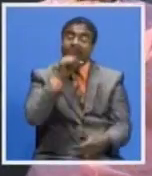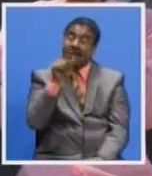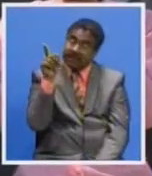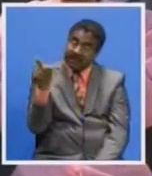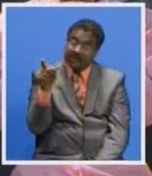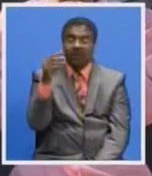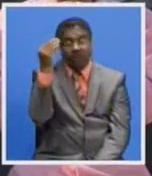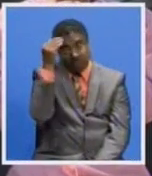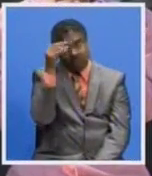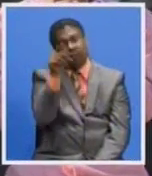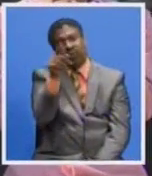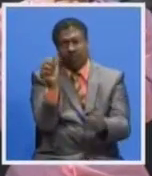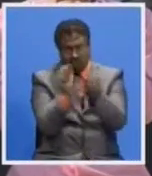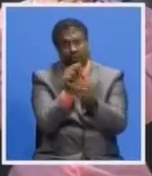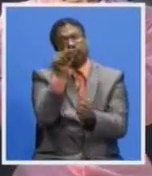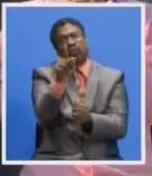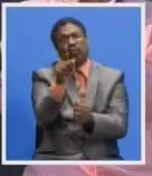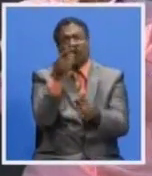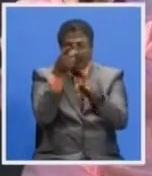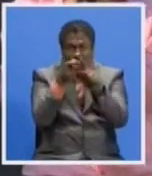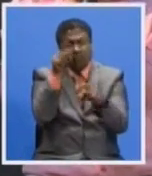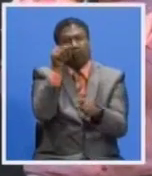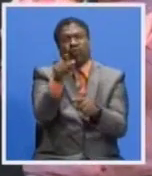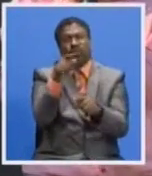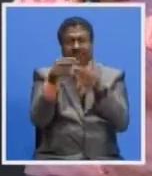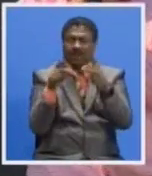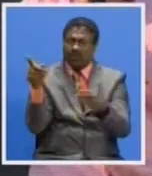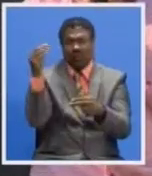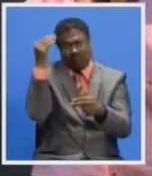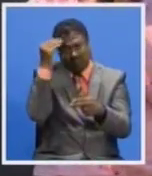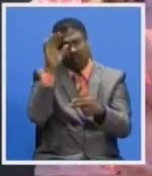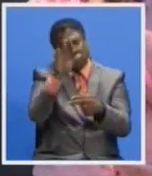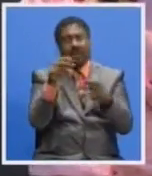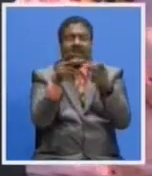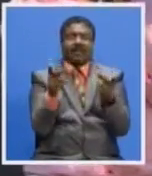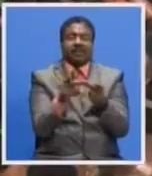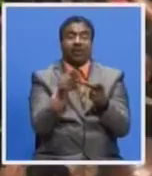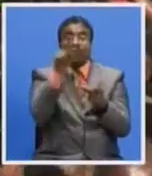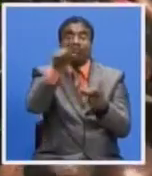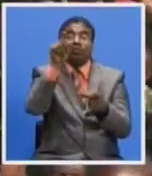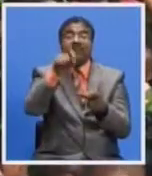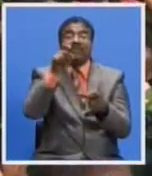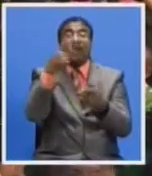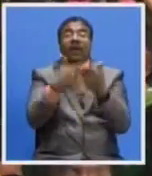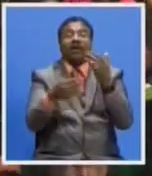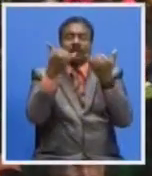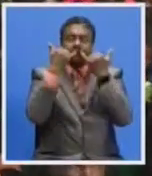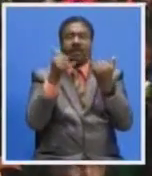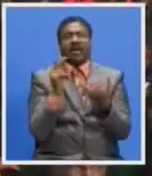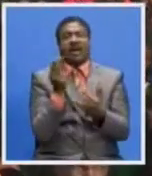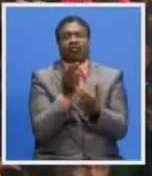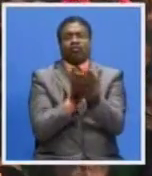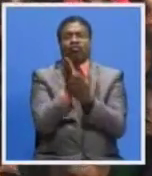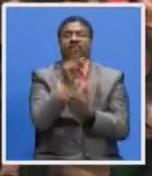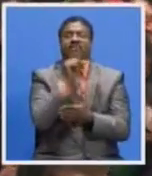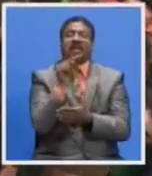knows your needs, and he's amongst you. So you have access to State House and the government, and he will tell us what you need. This man will not be punished for